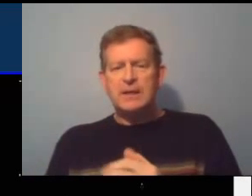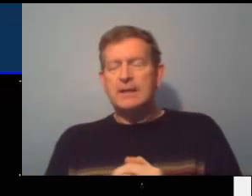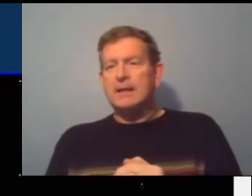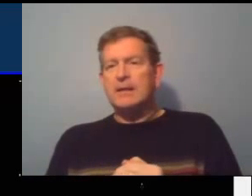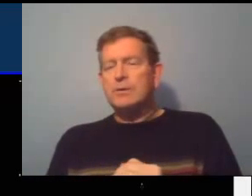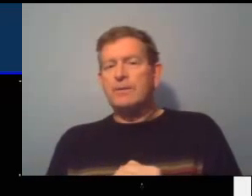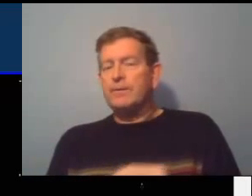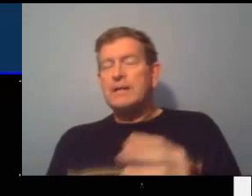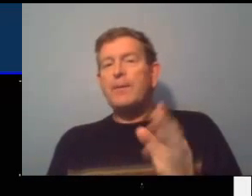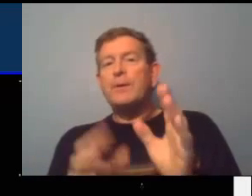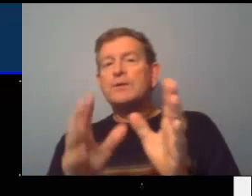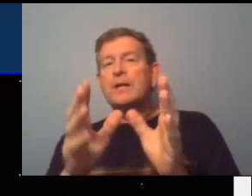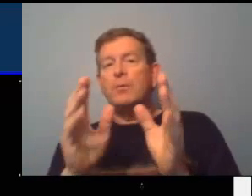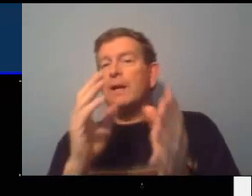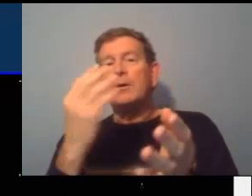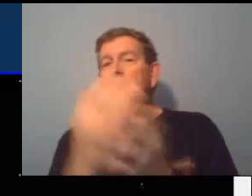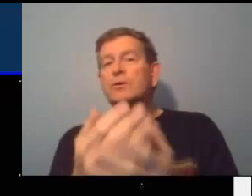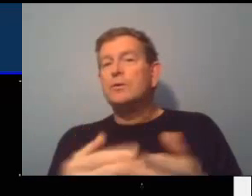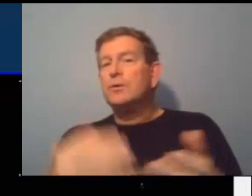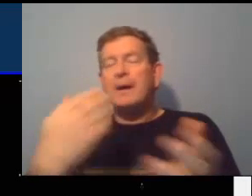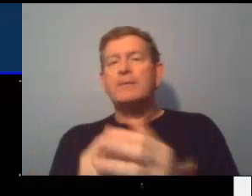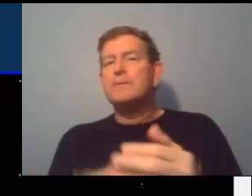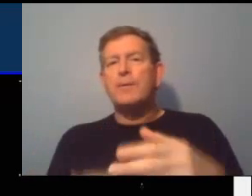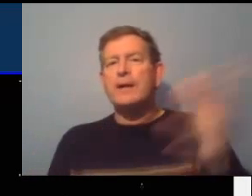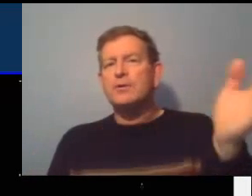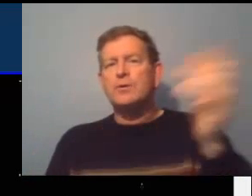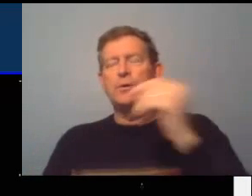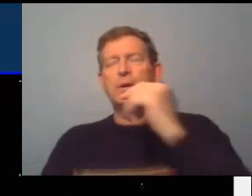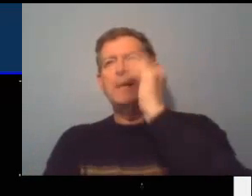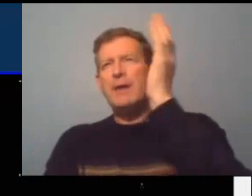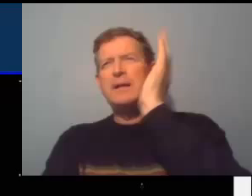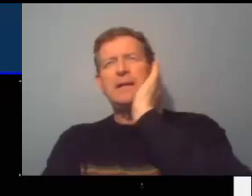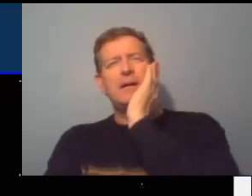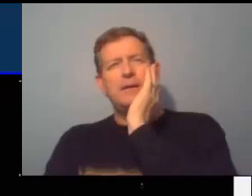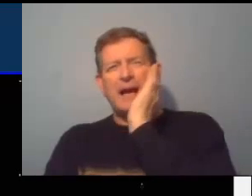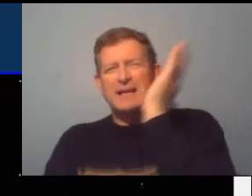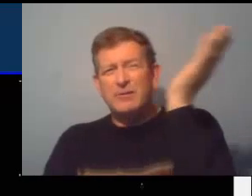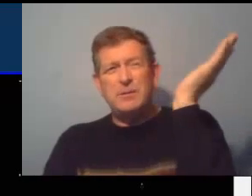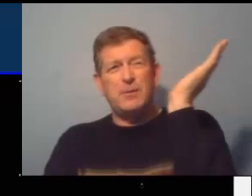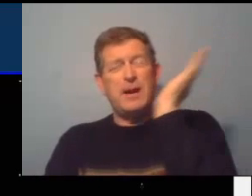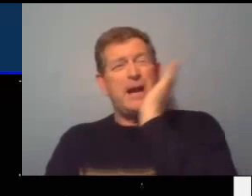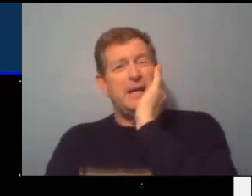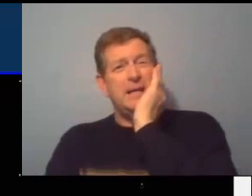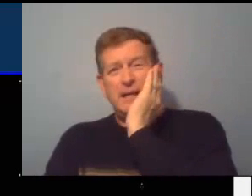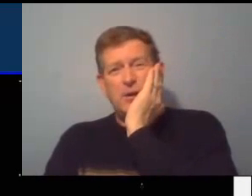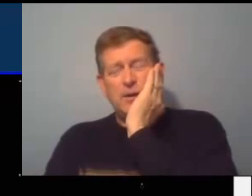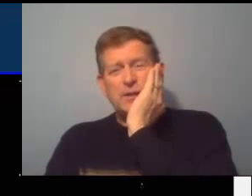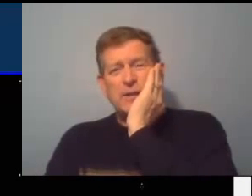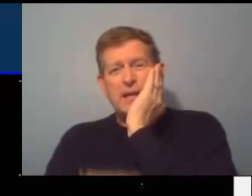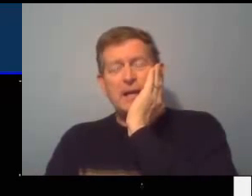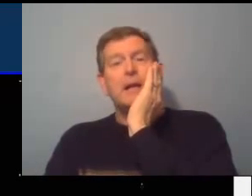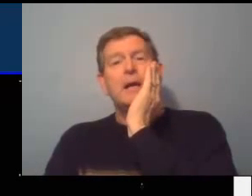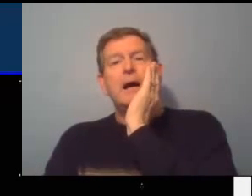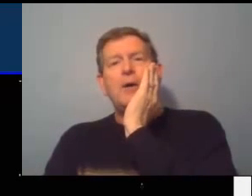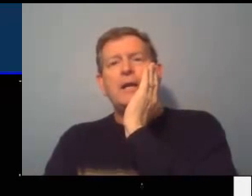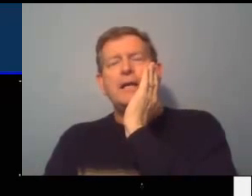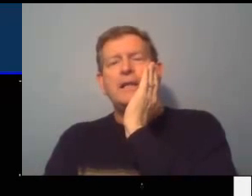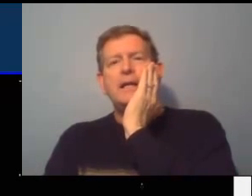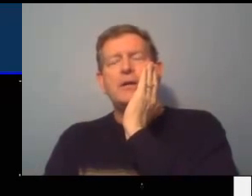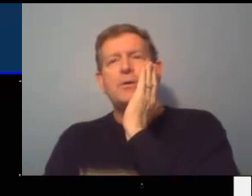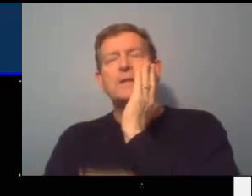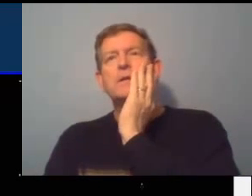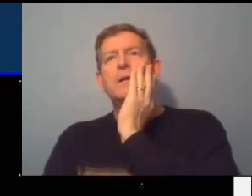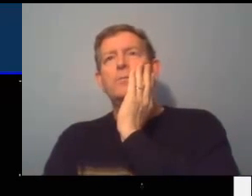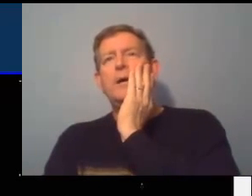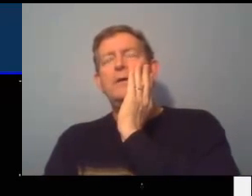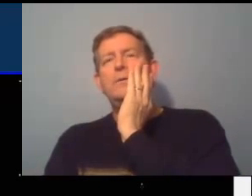any case, for example, I want to say, when I go to school, Mom gives me a ride to school. How do I get that? It gives me a ride. I don't want to say that. How can I get